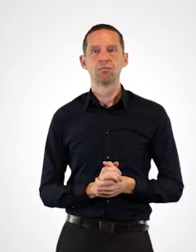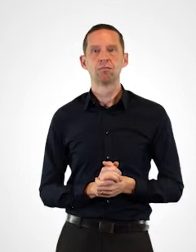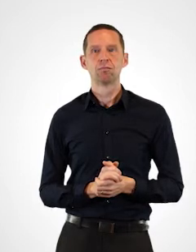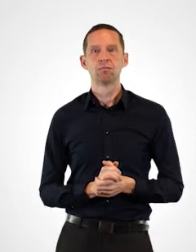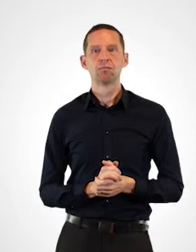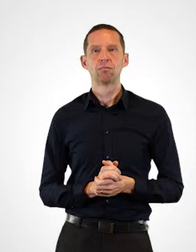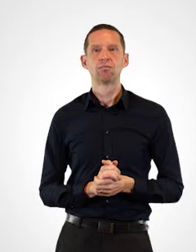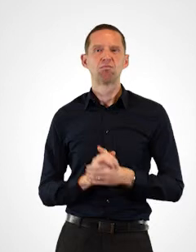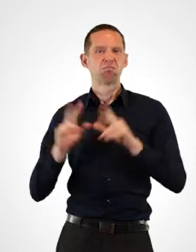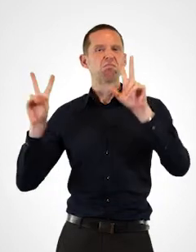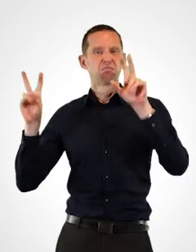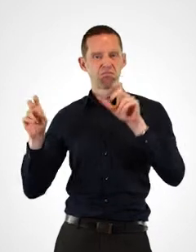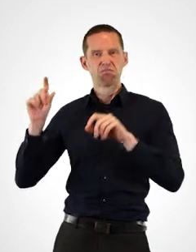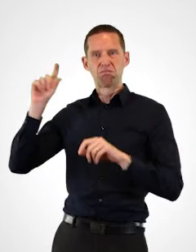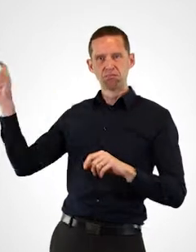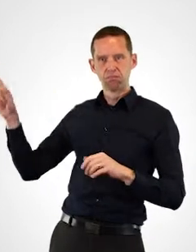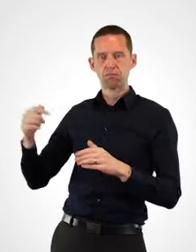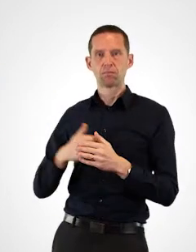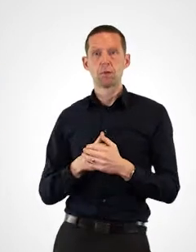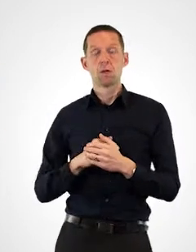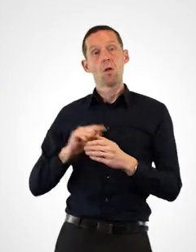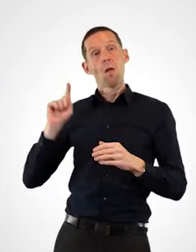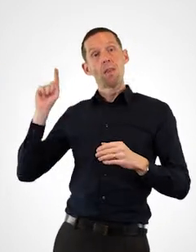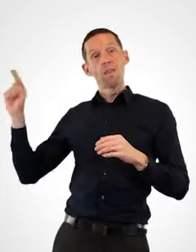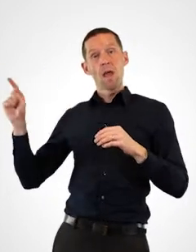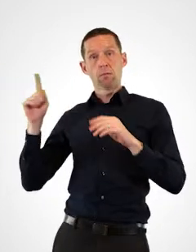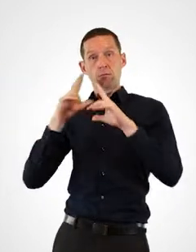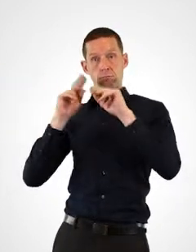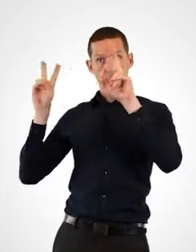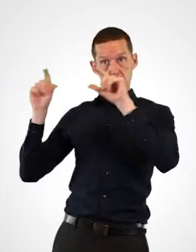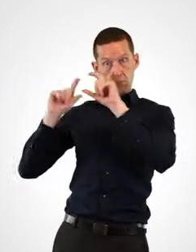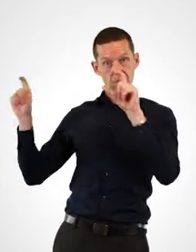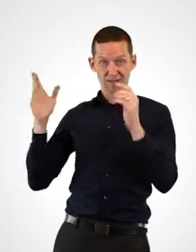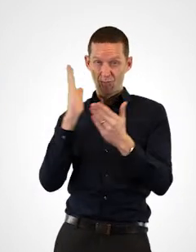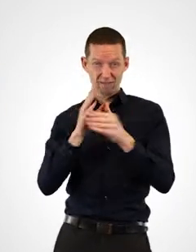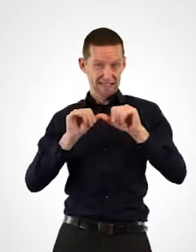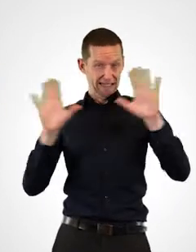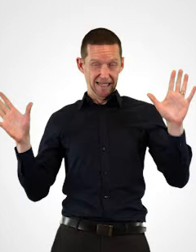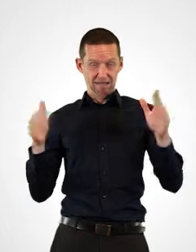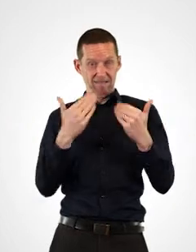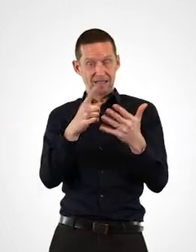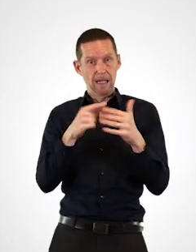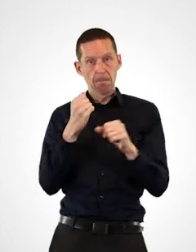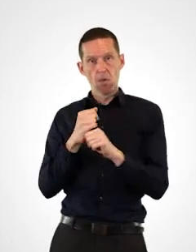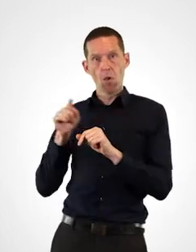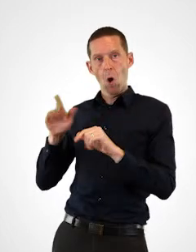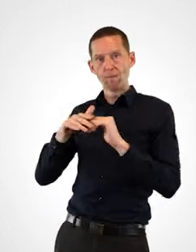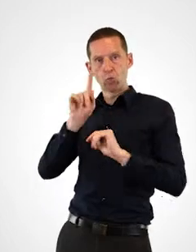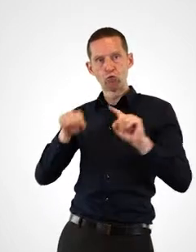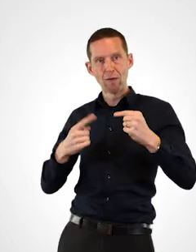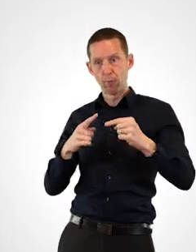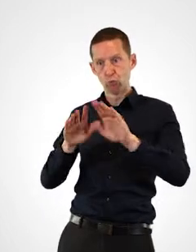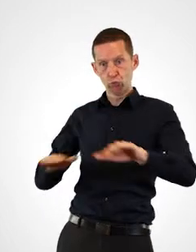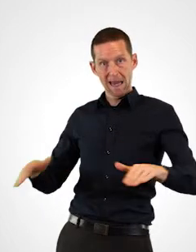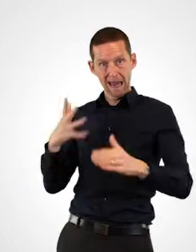Wait soon, then stop." That probably illustrates better than any words I can use the challenges our children